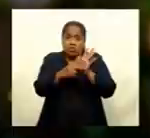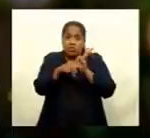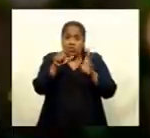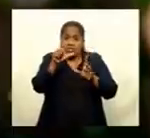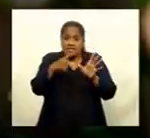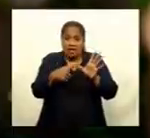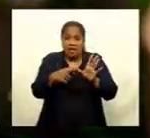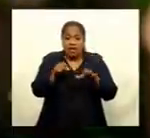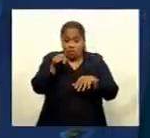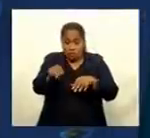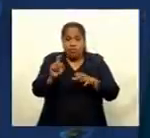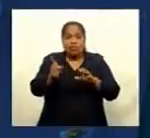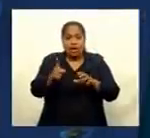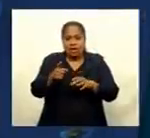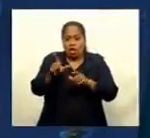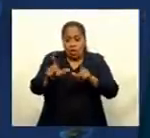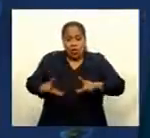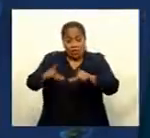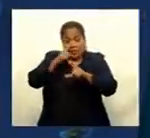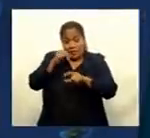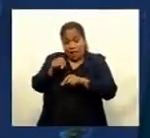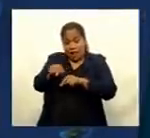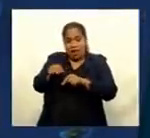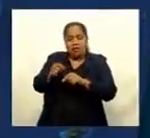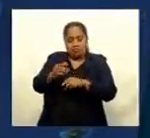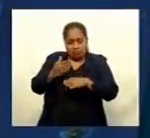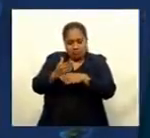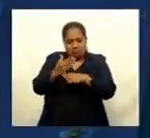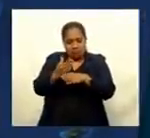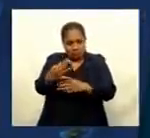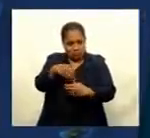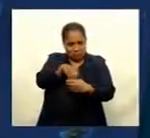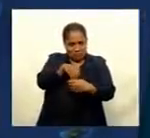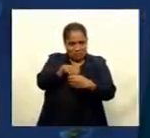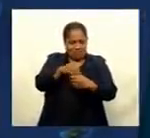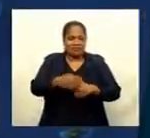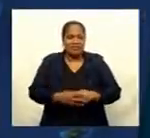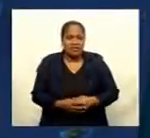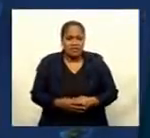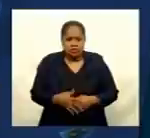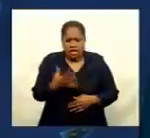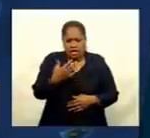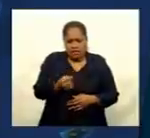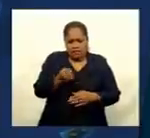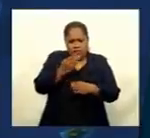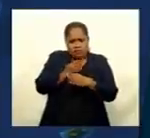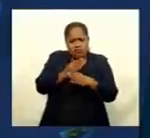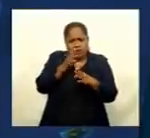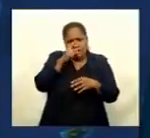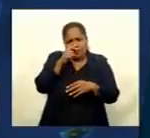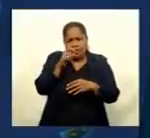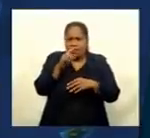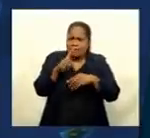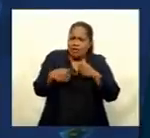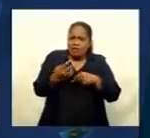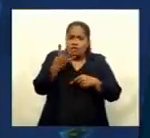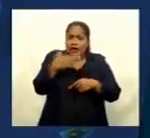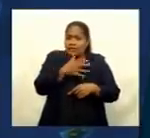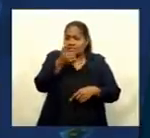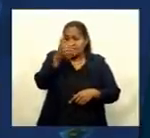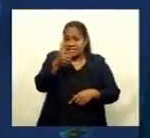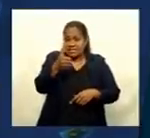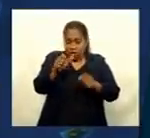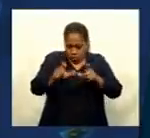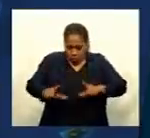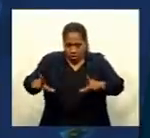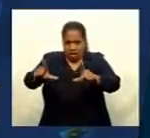for locals. Production over the period of time have employed approximately 406 locals